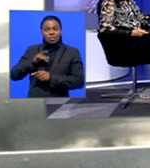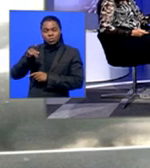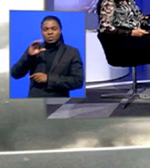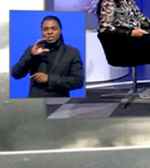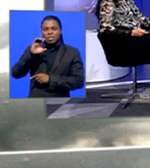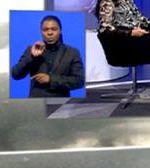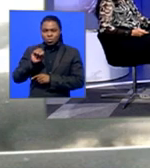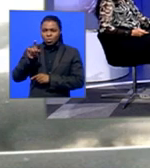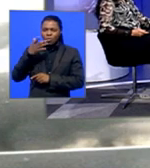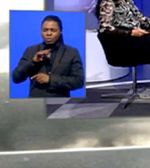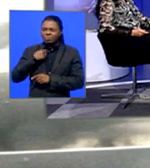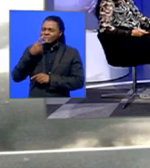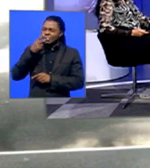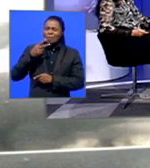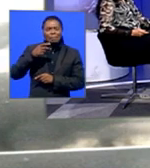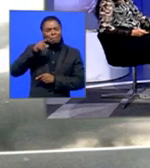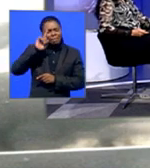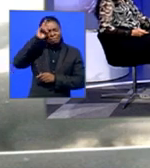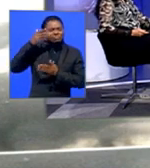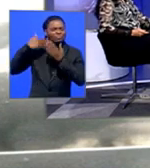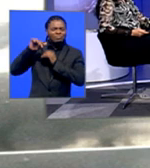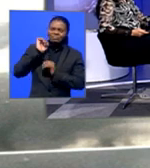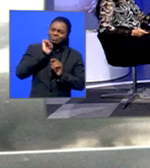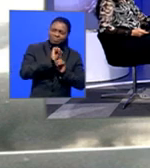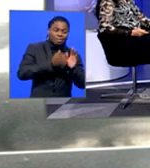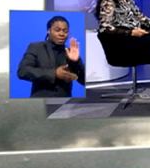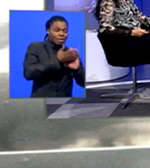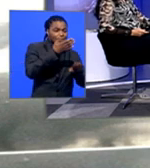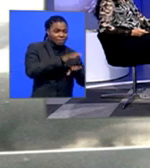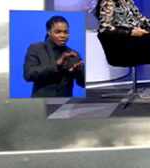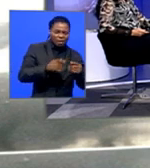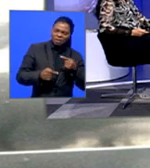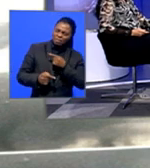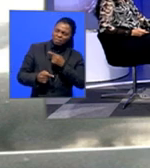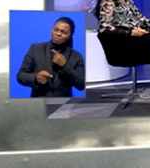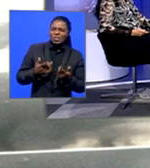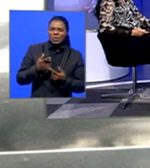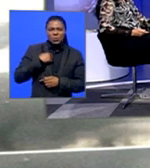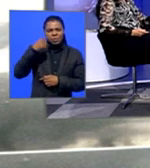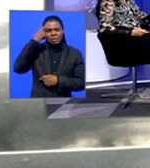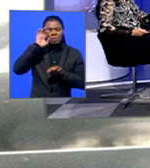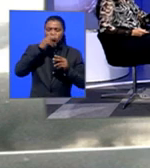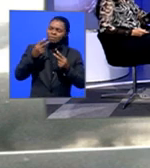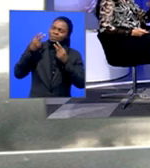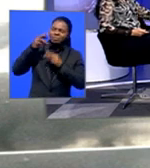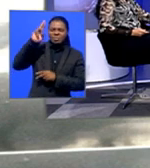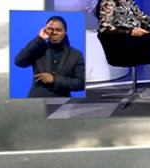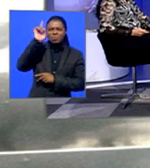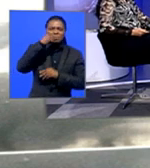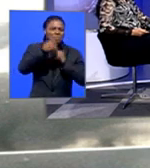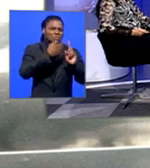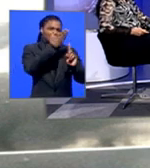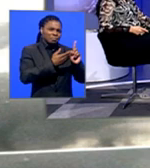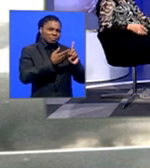talk about the legacy of Nelson Mandela and this global legacy. What do you think the legacy is going to be? And everything